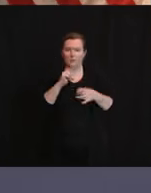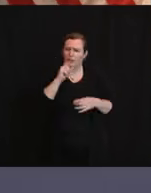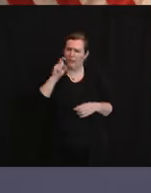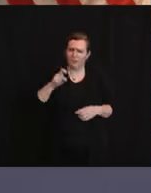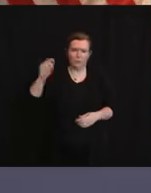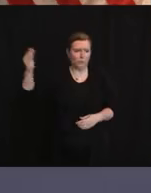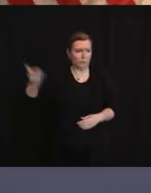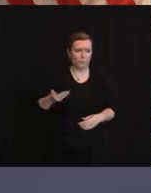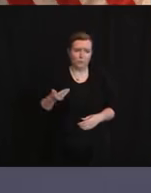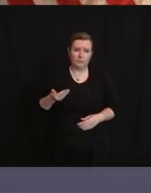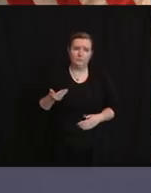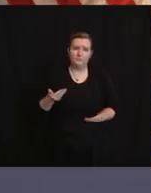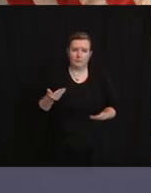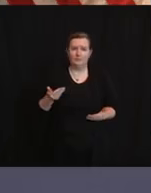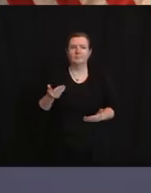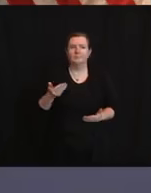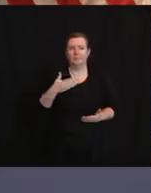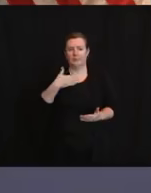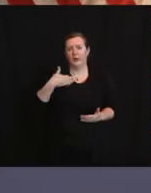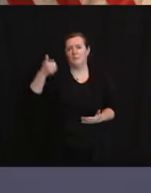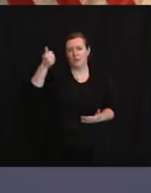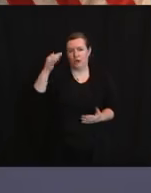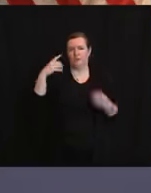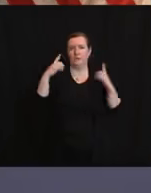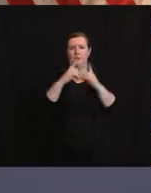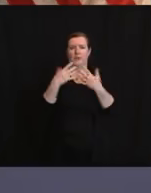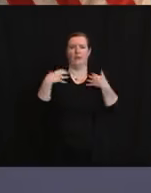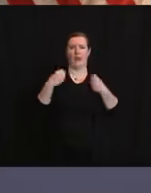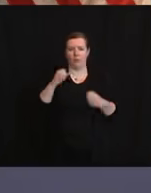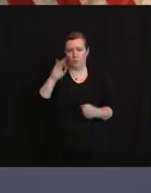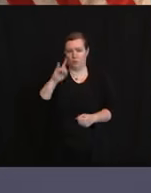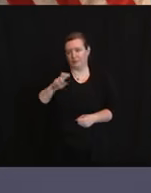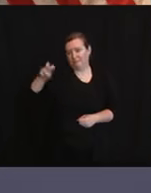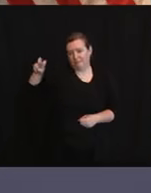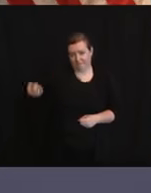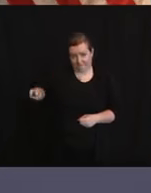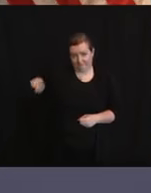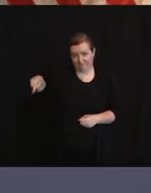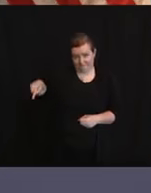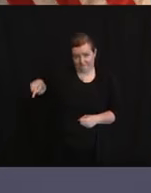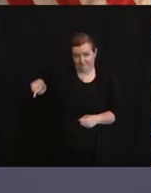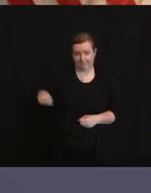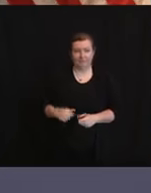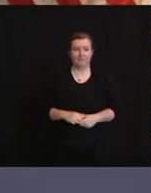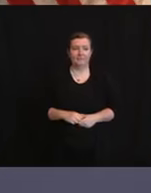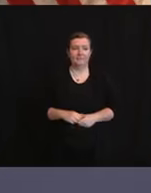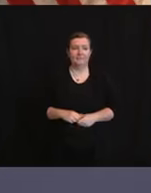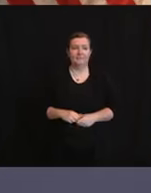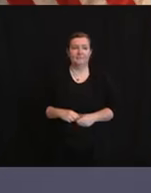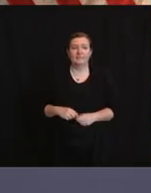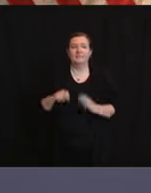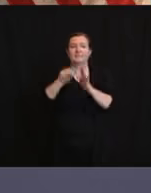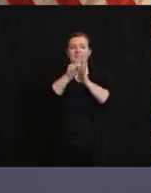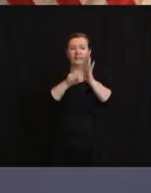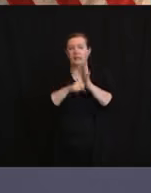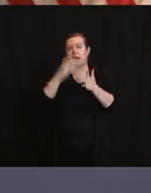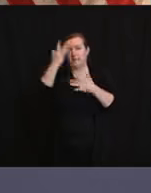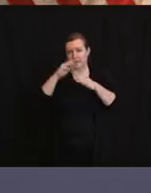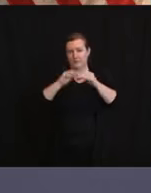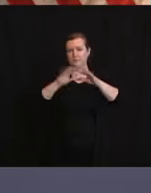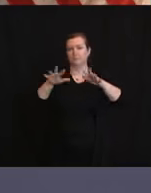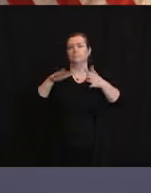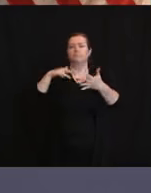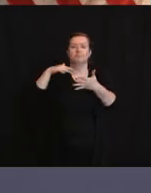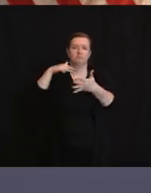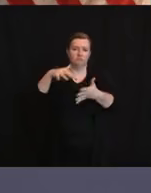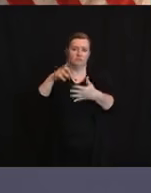the Commissioner of the Department of Health, Judy Persicelli. To her right, likewise, State Epidemiologist Dr. Christina Tan. And